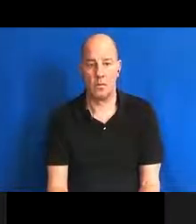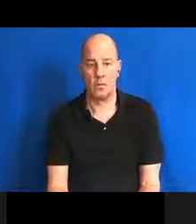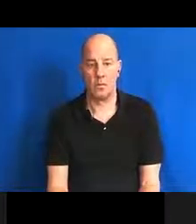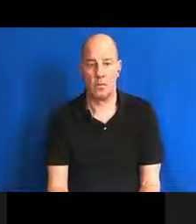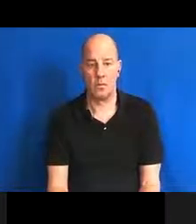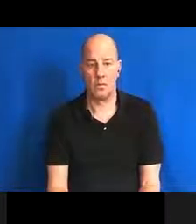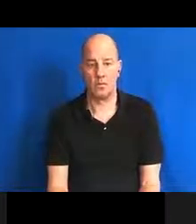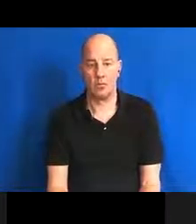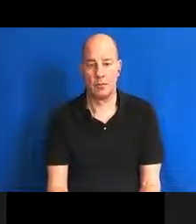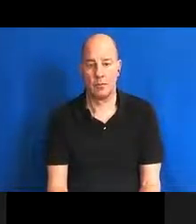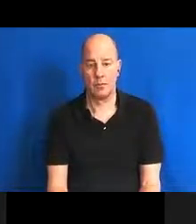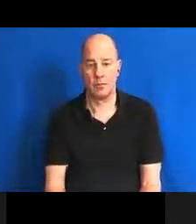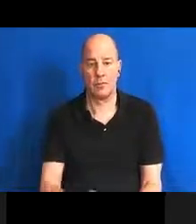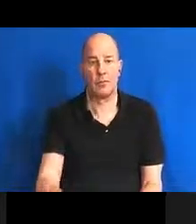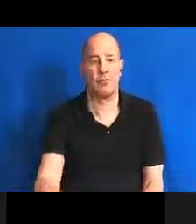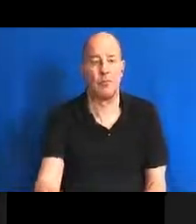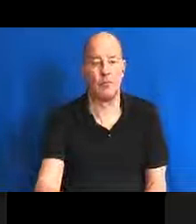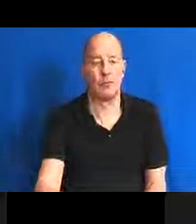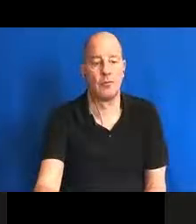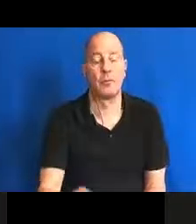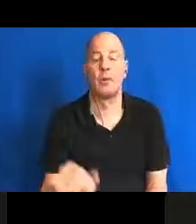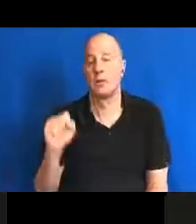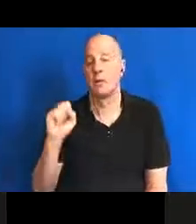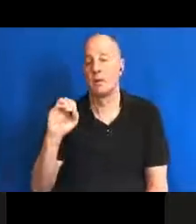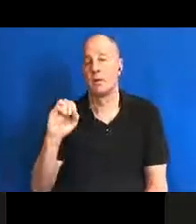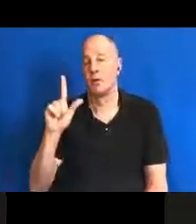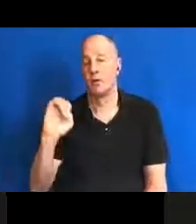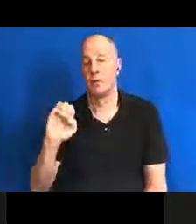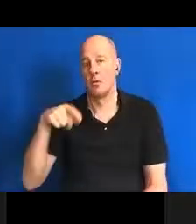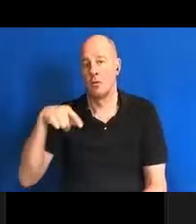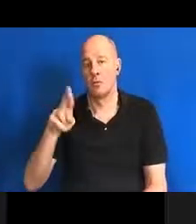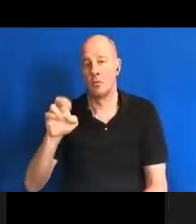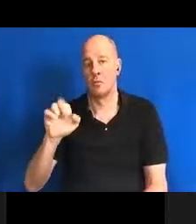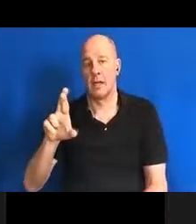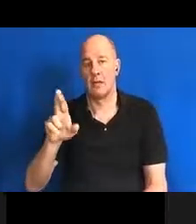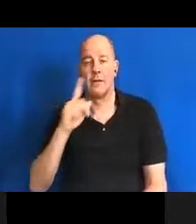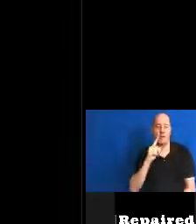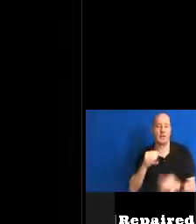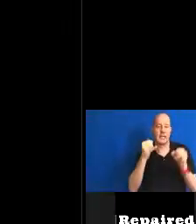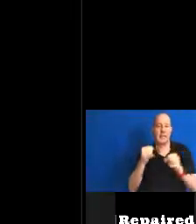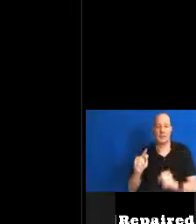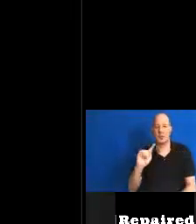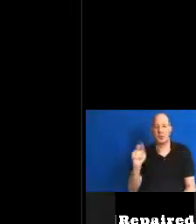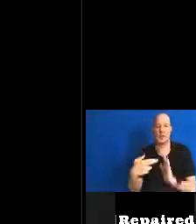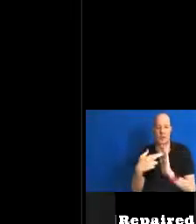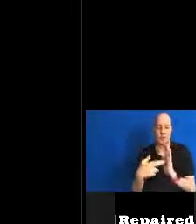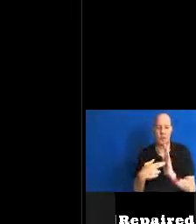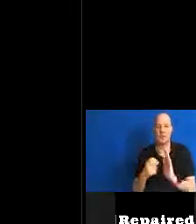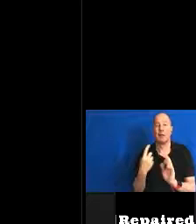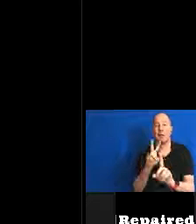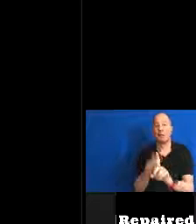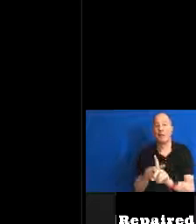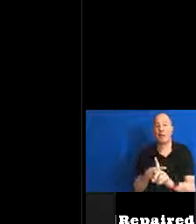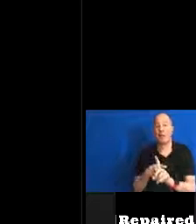So sole proprietors are going to default to the individual tax rules, and that's basically filing a Schedule C with your